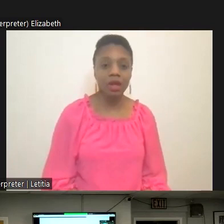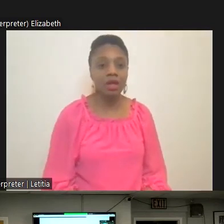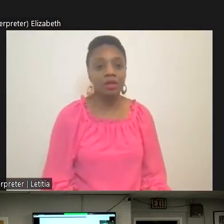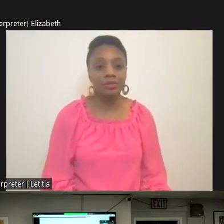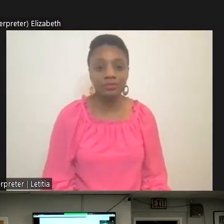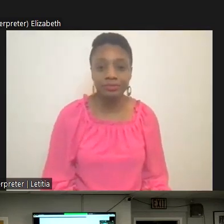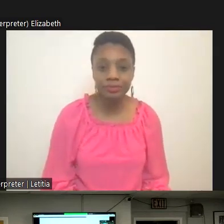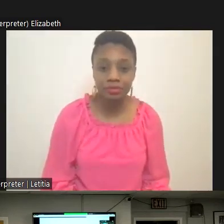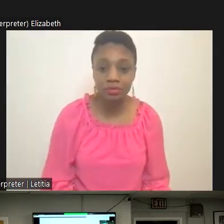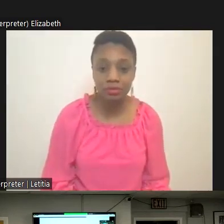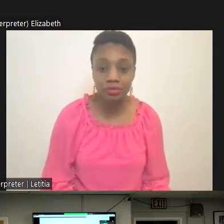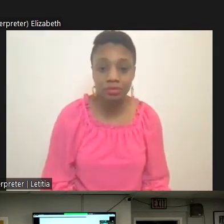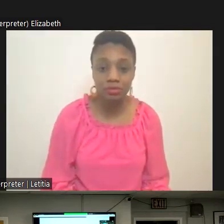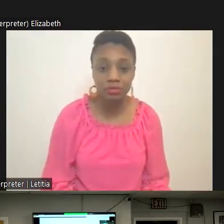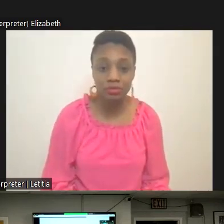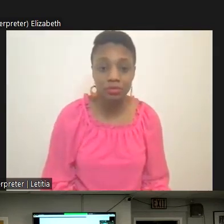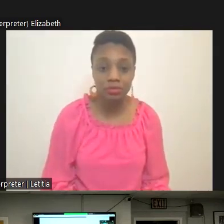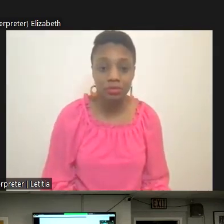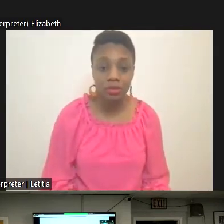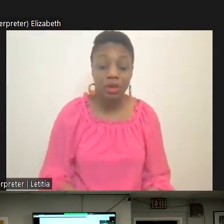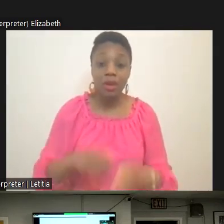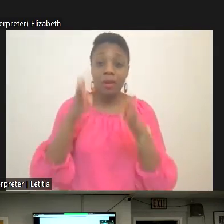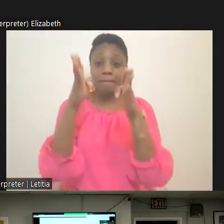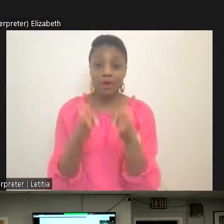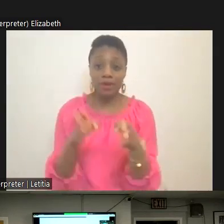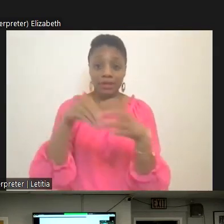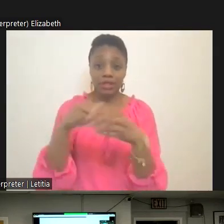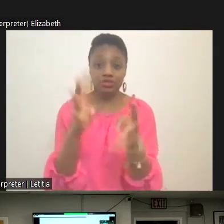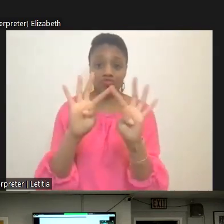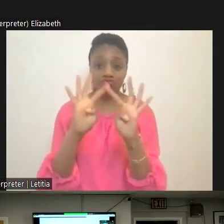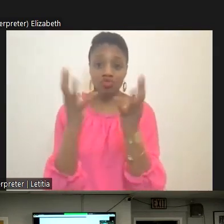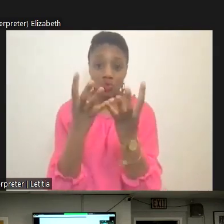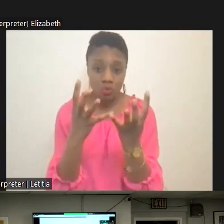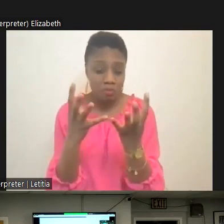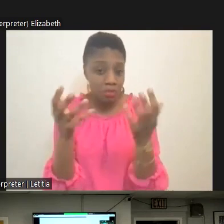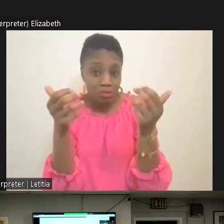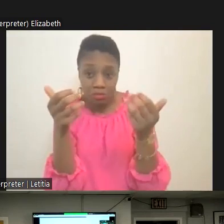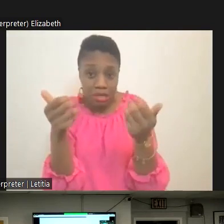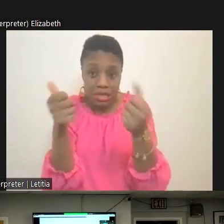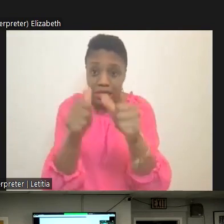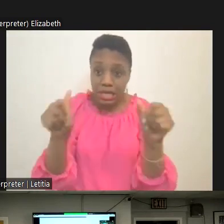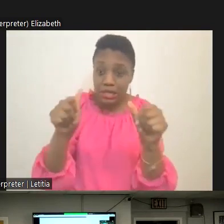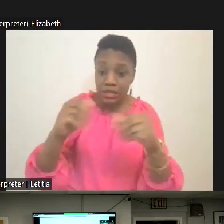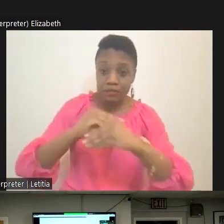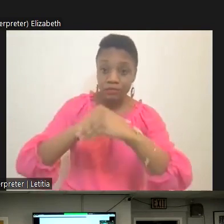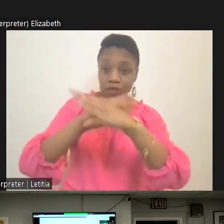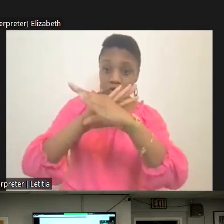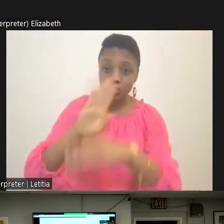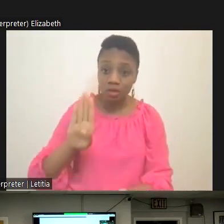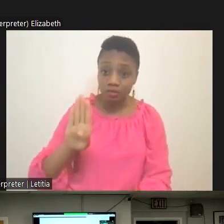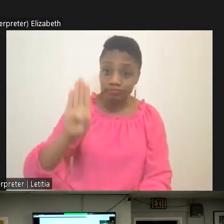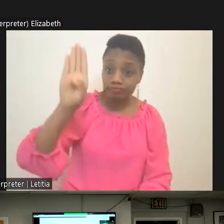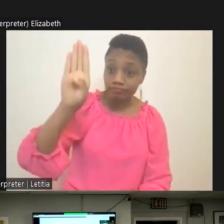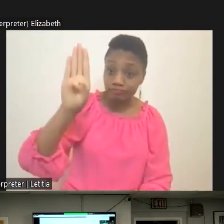And so are there any folks with their hands raised virtually? No. I do not see anyone with their hands raised.